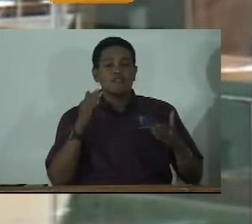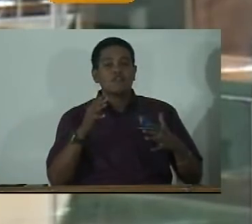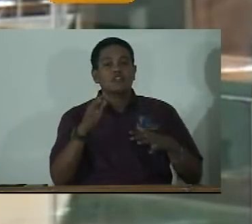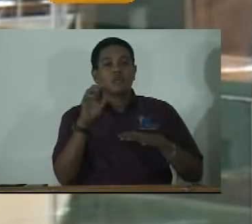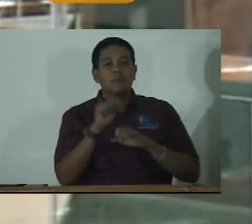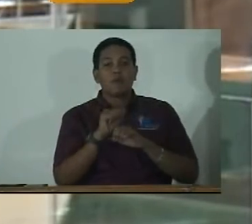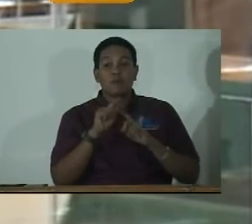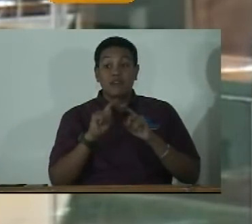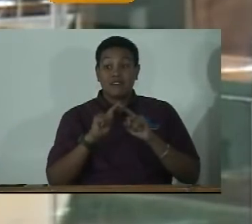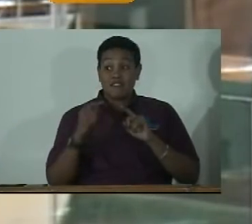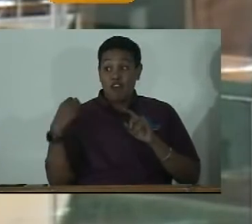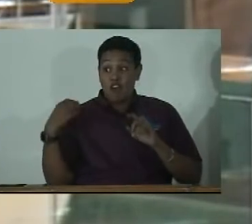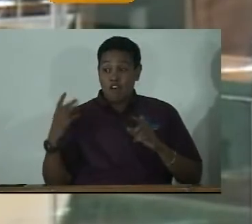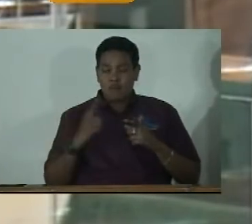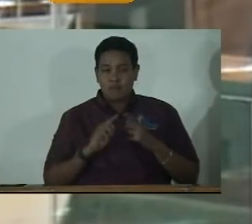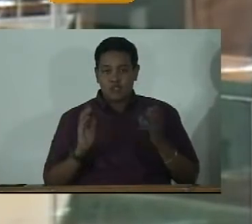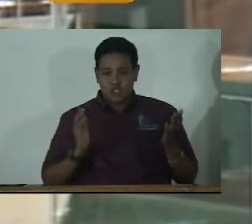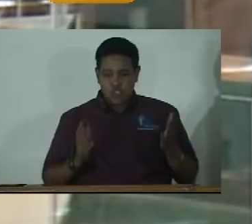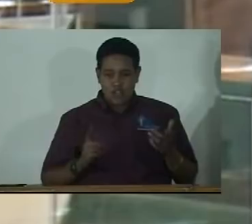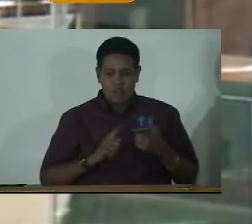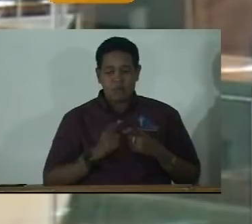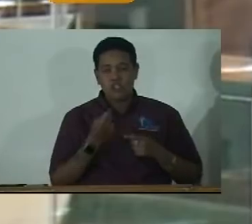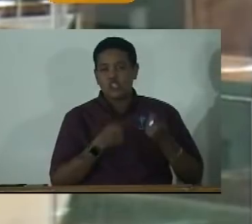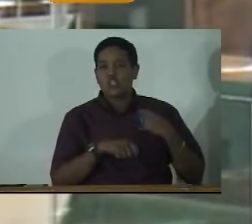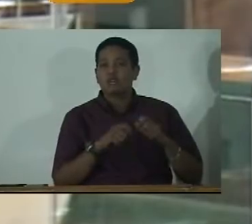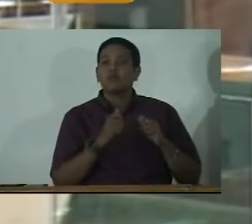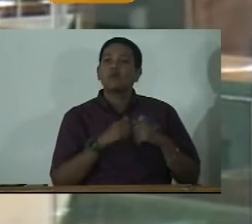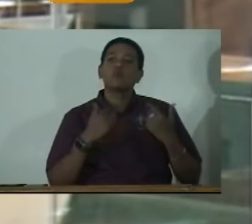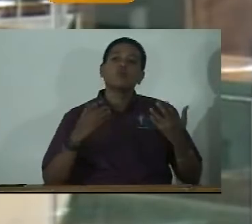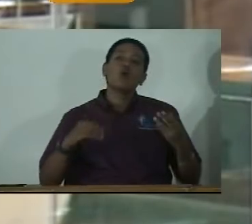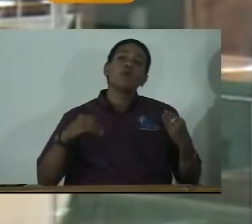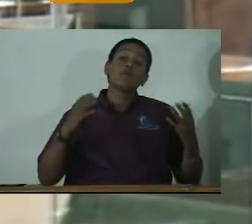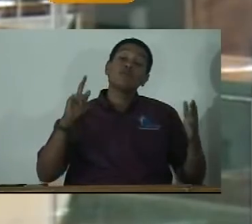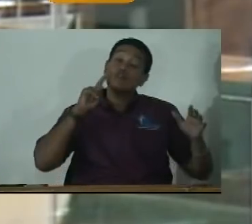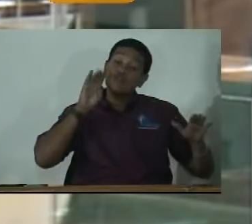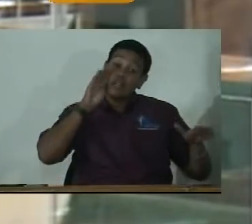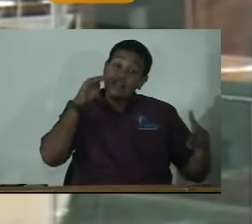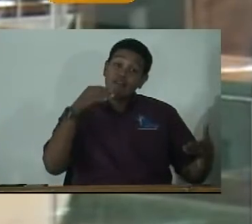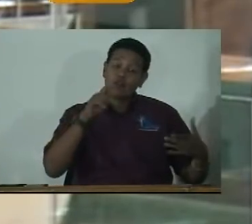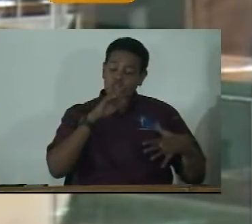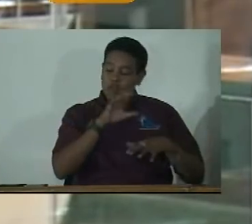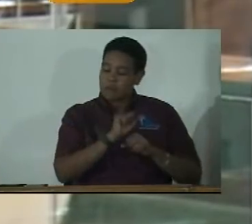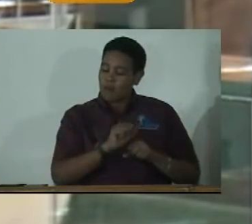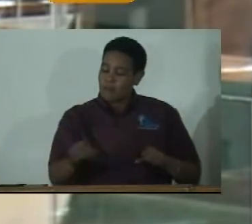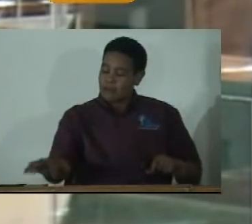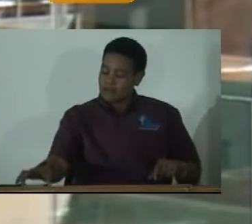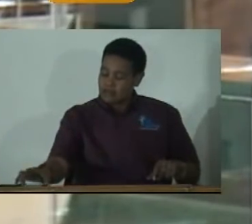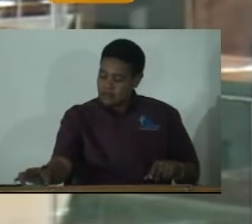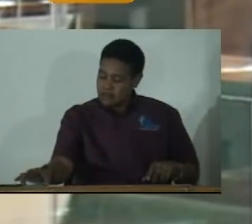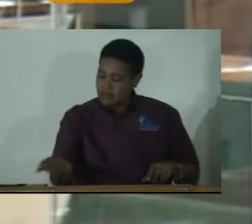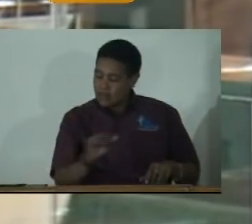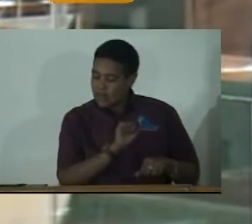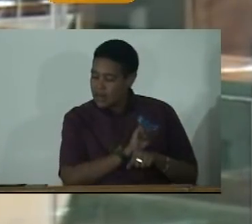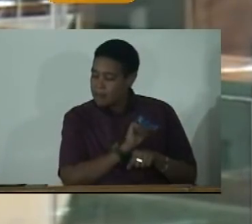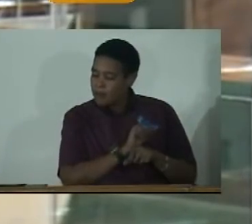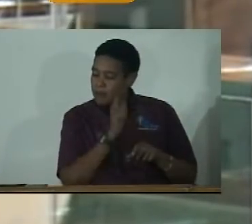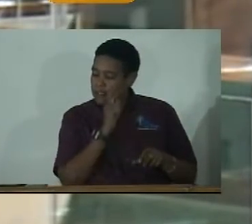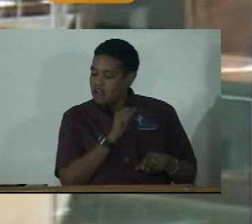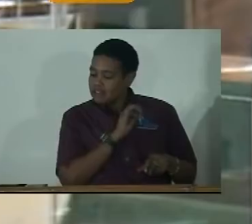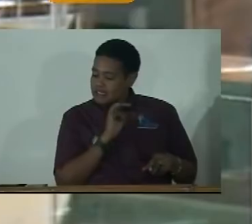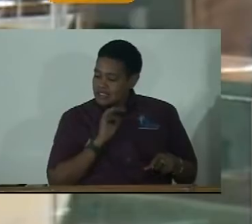officers and servants, and substituting it with provisions dealing with the appointment and employment of officers and